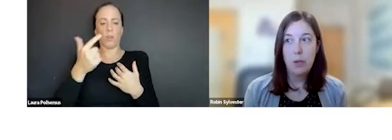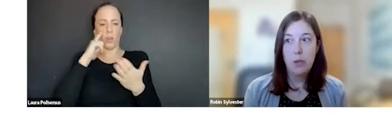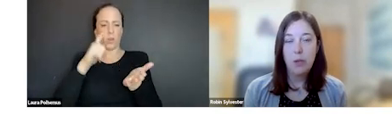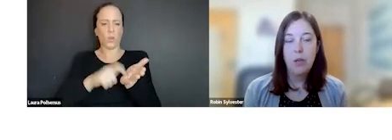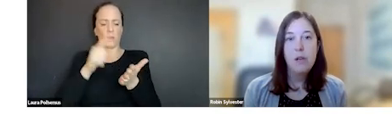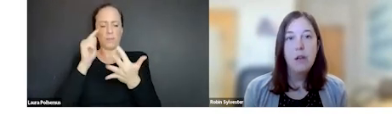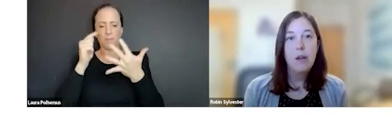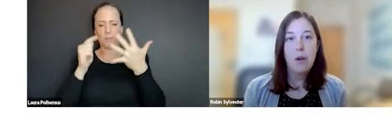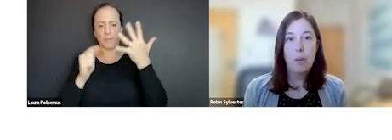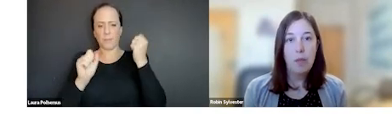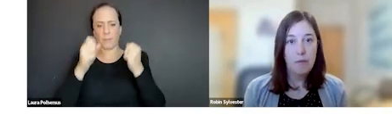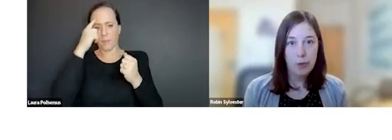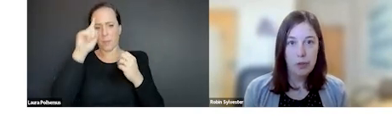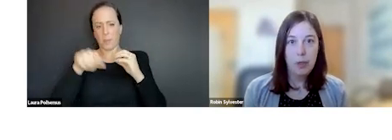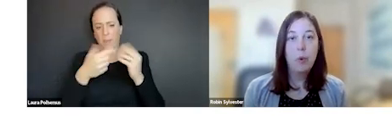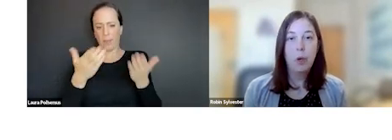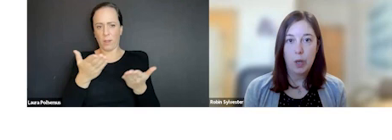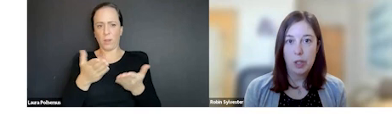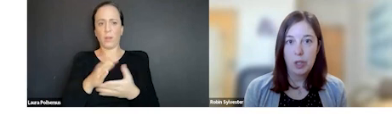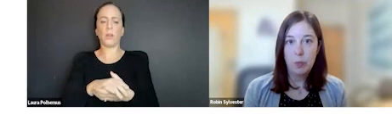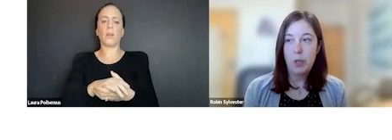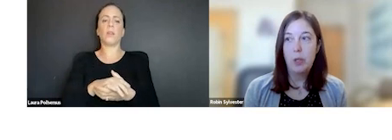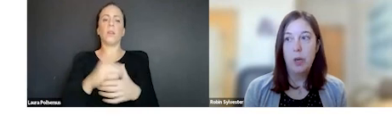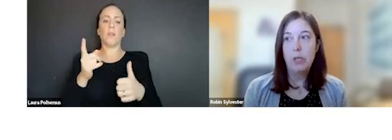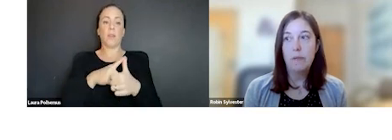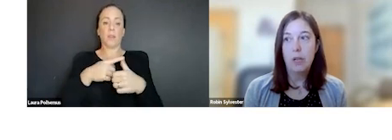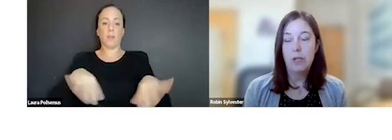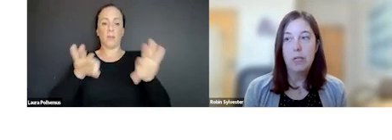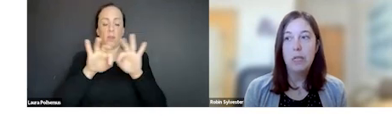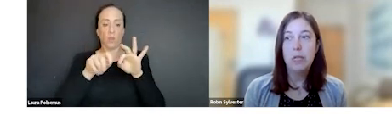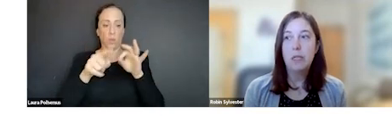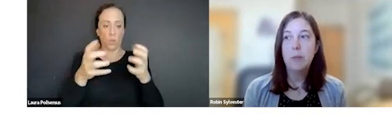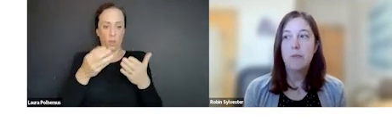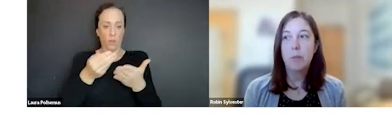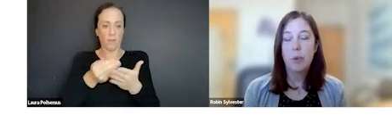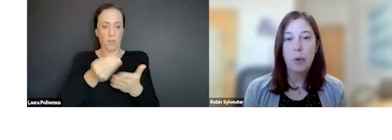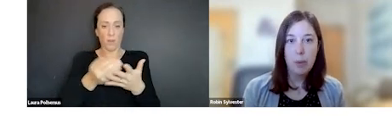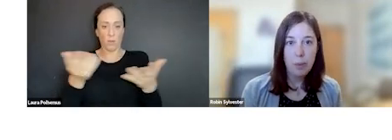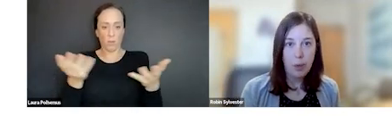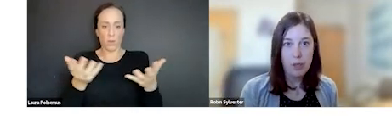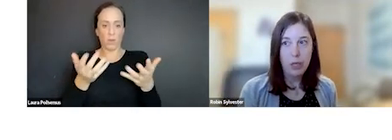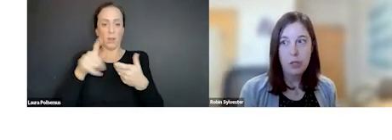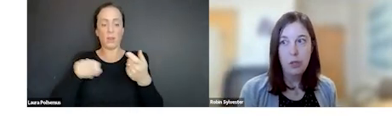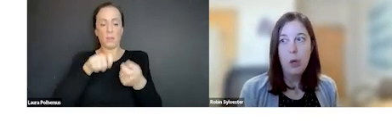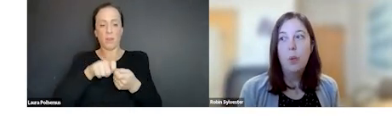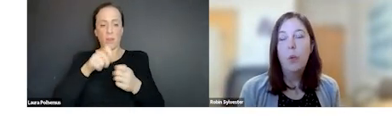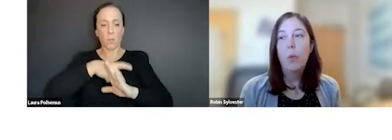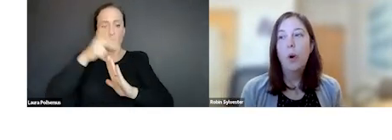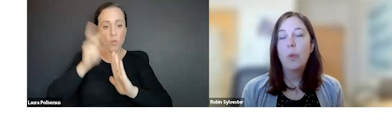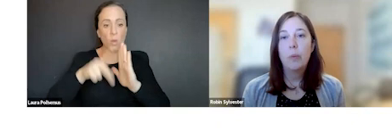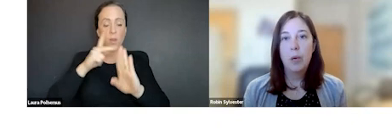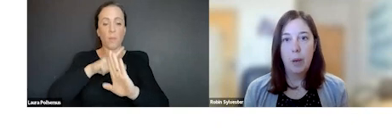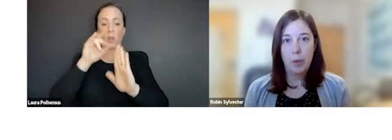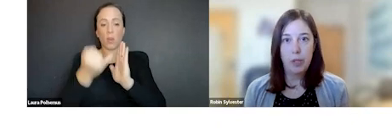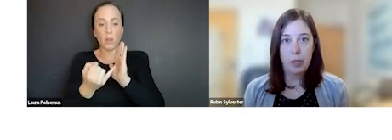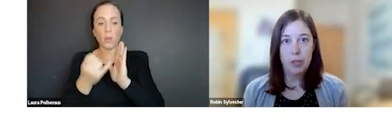about here. The first important question is, what do you want to fund? Is it a specific program or project,